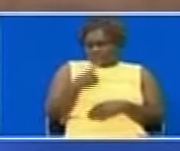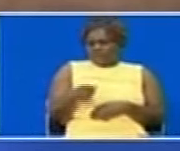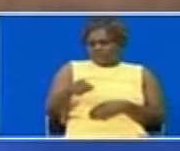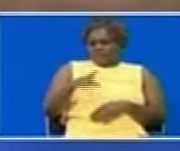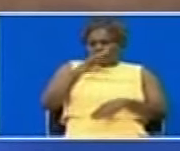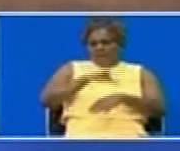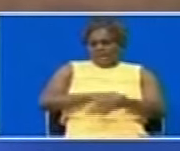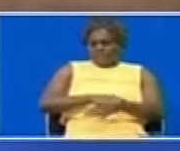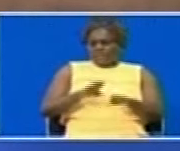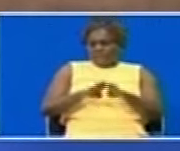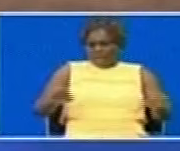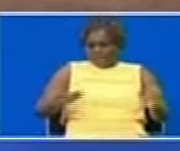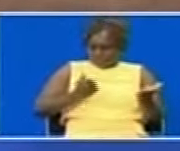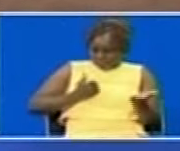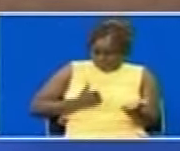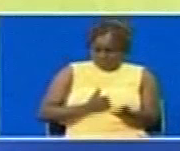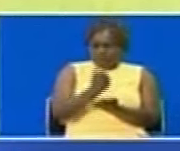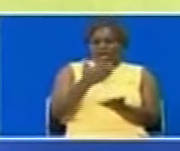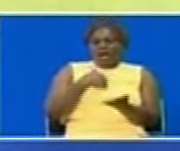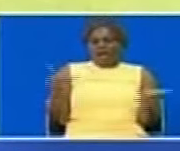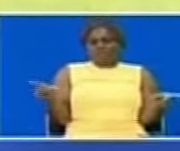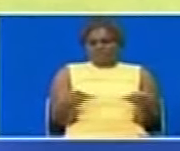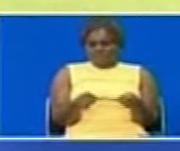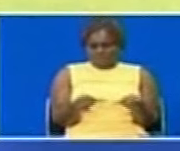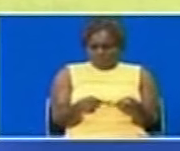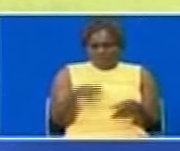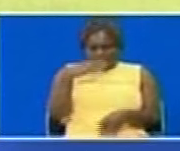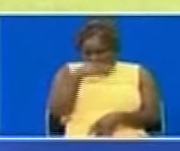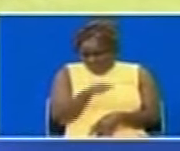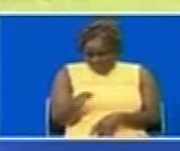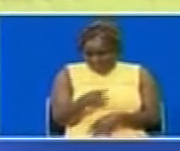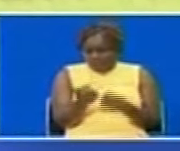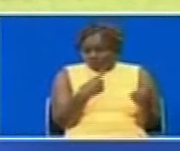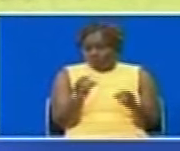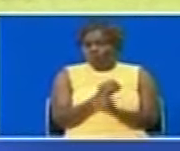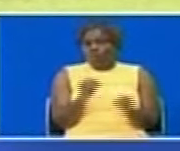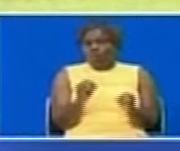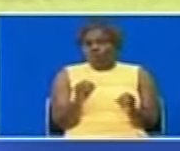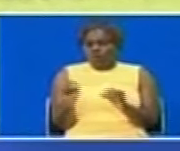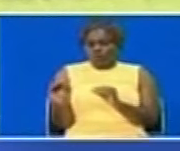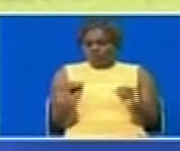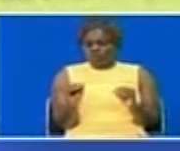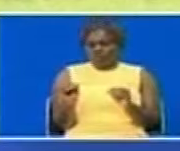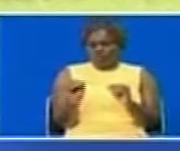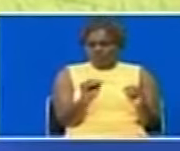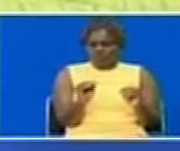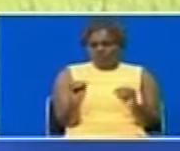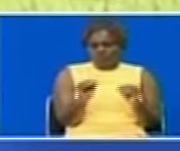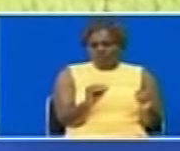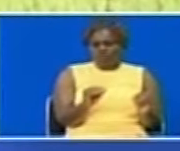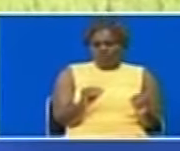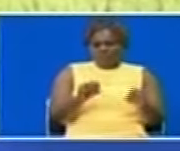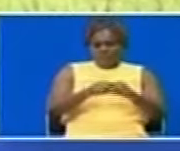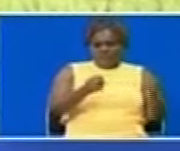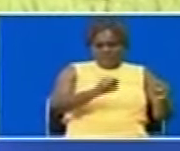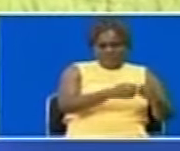this land legitimately and are thus entitled. And since elephants don't speak in words, they keep migrating and using this route, destroying